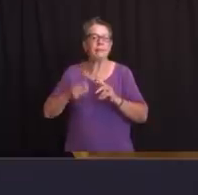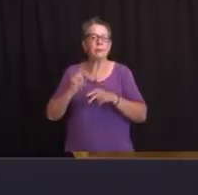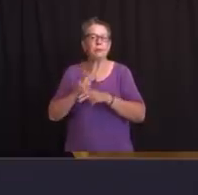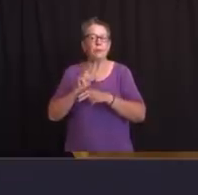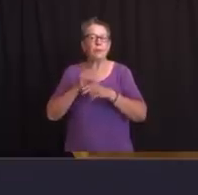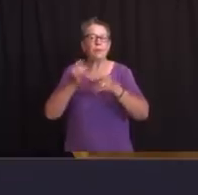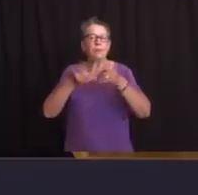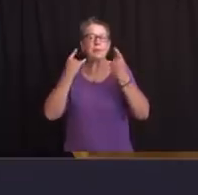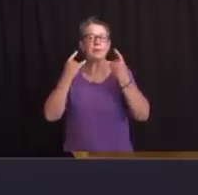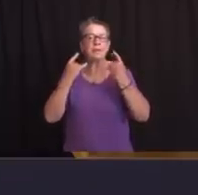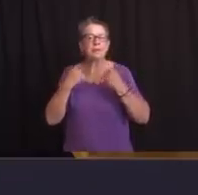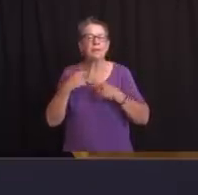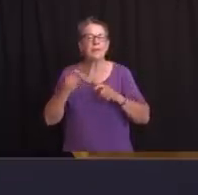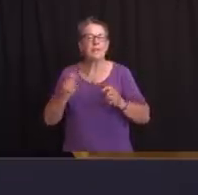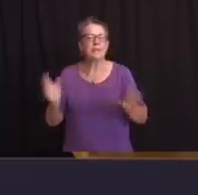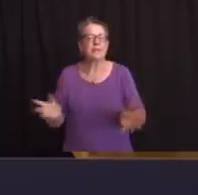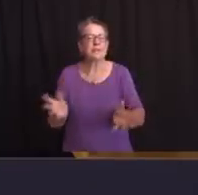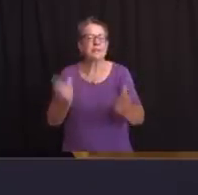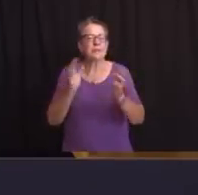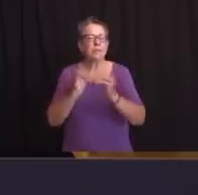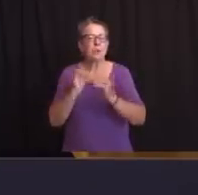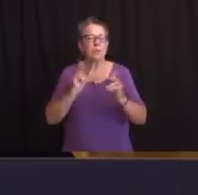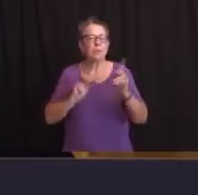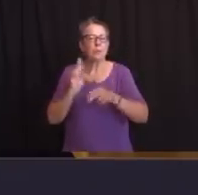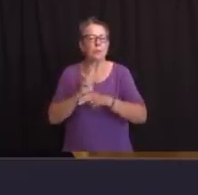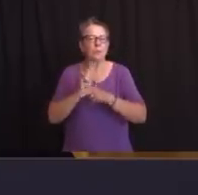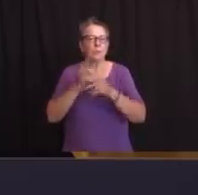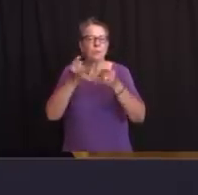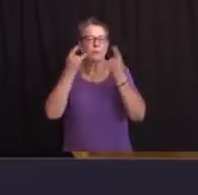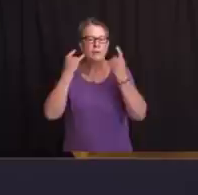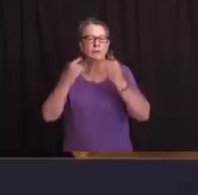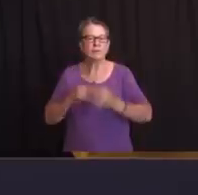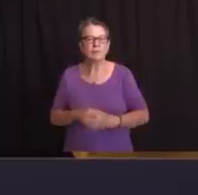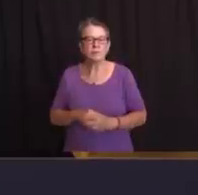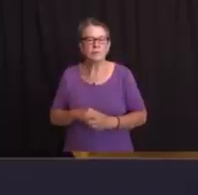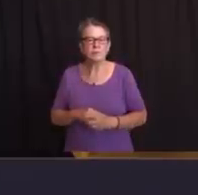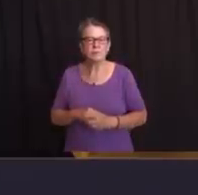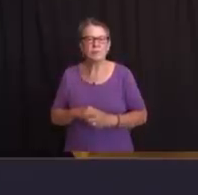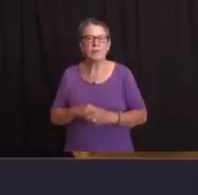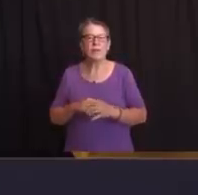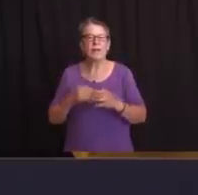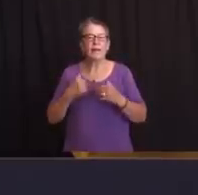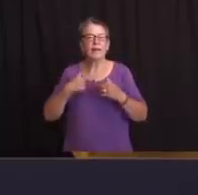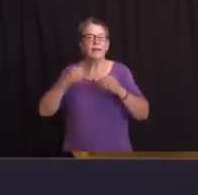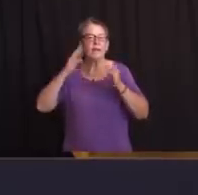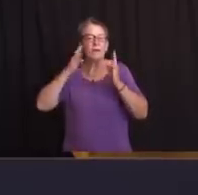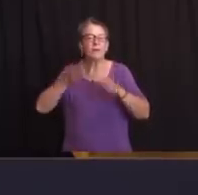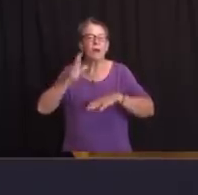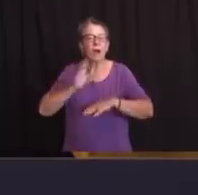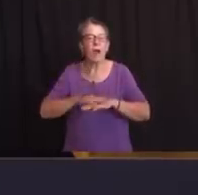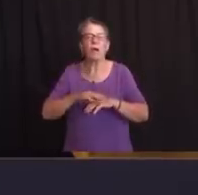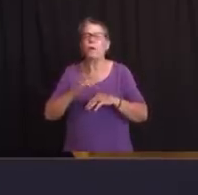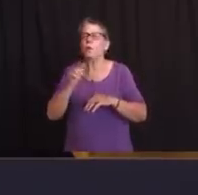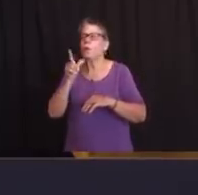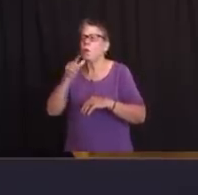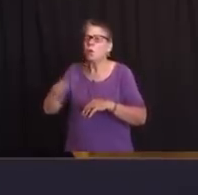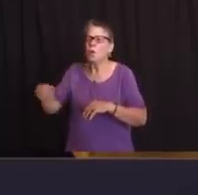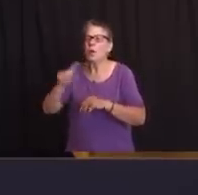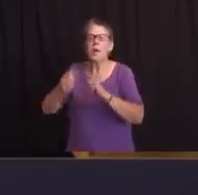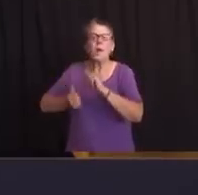We've been previewing this since last week. We're going to start with the most vulnerable, the most logical communities, and then we'll see how that goes.